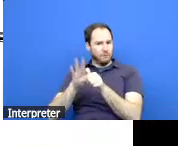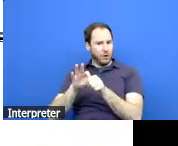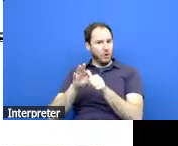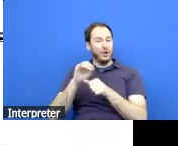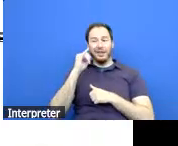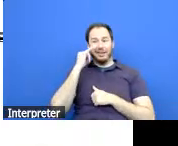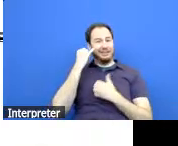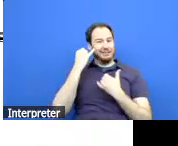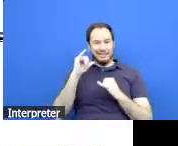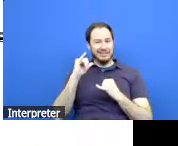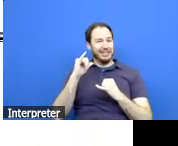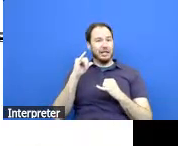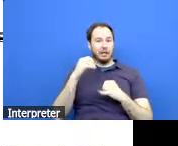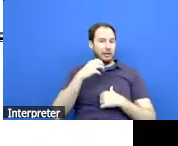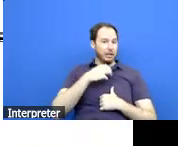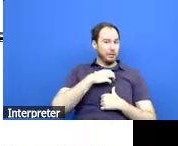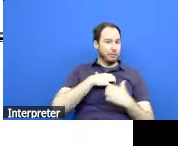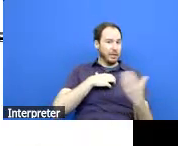any